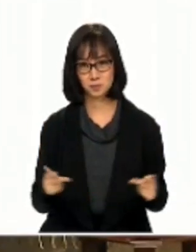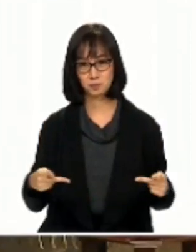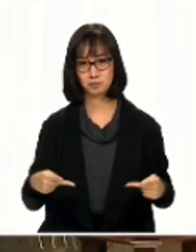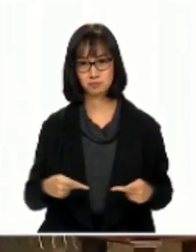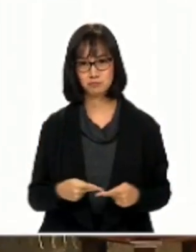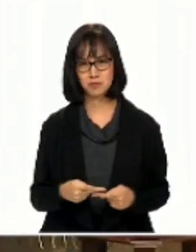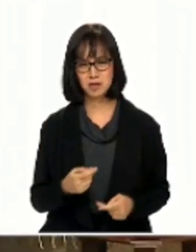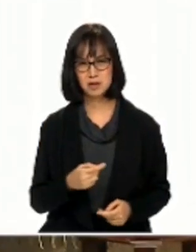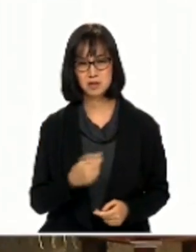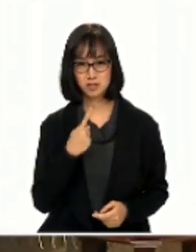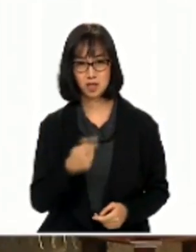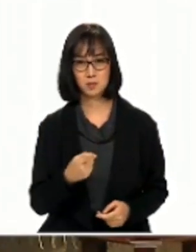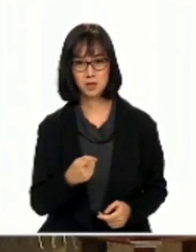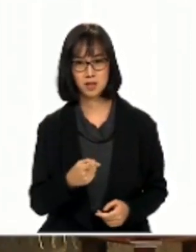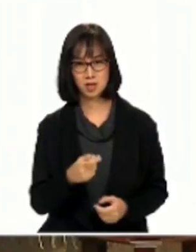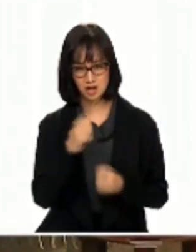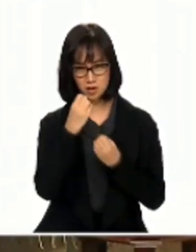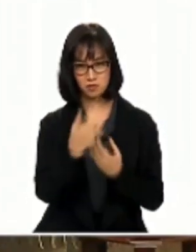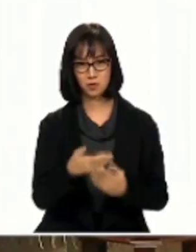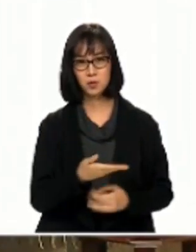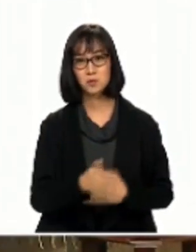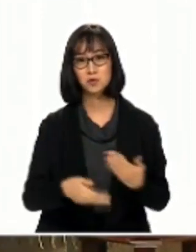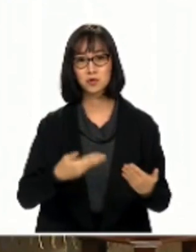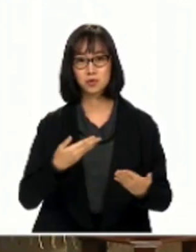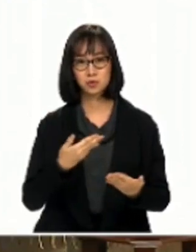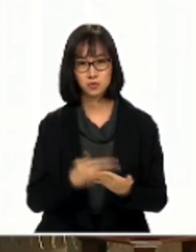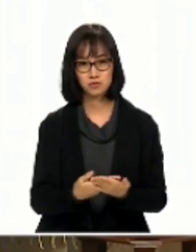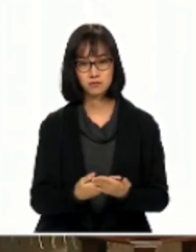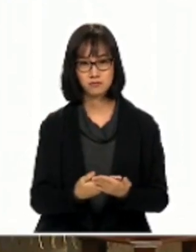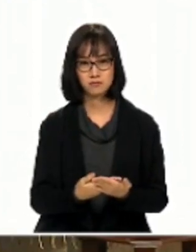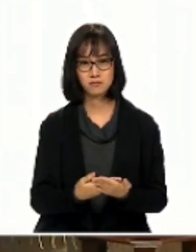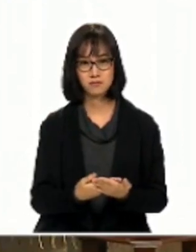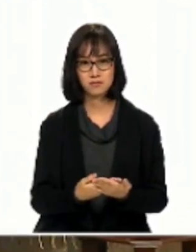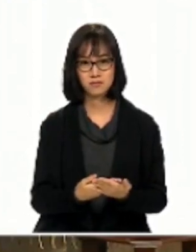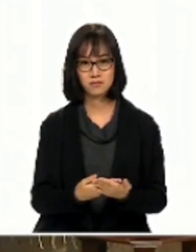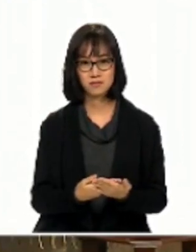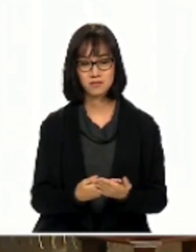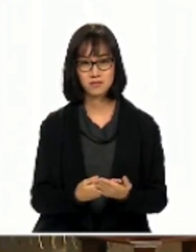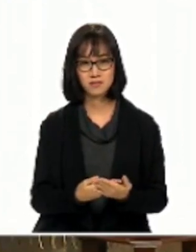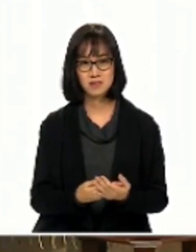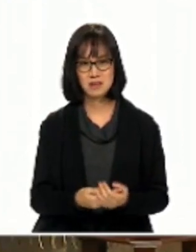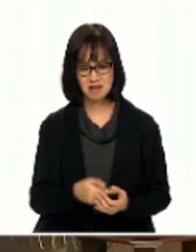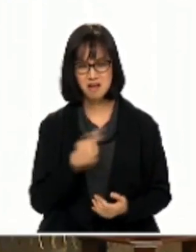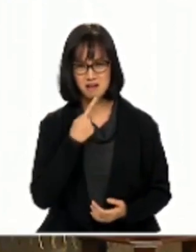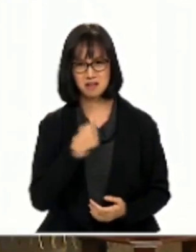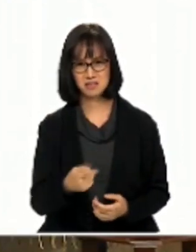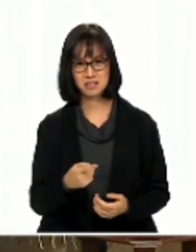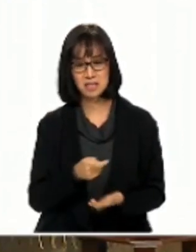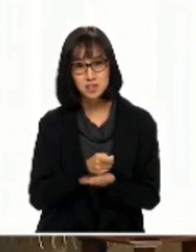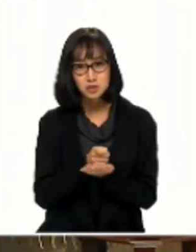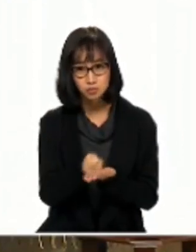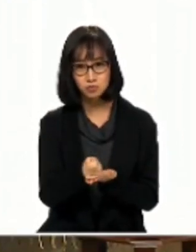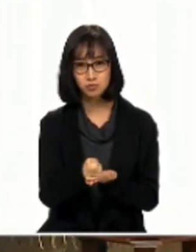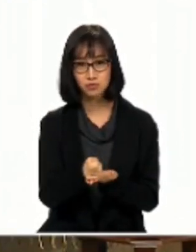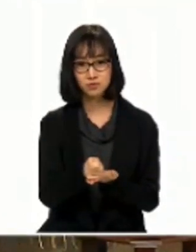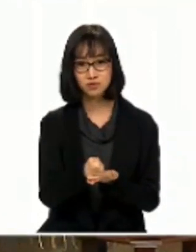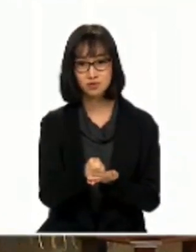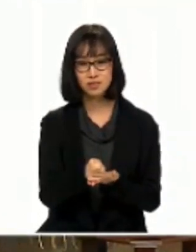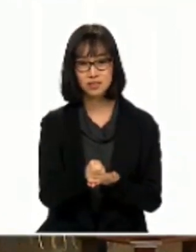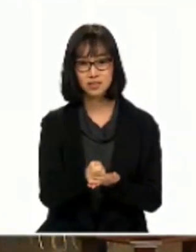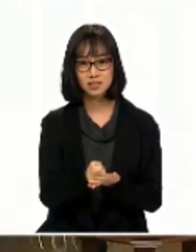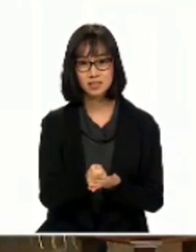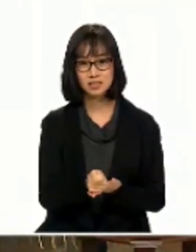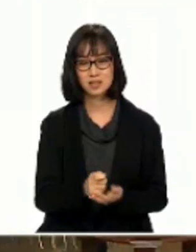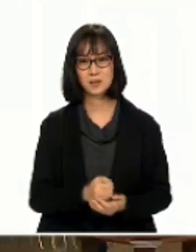sa lahat, kaliya, wala, wala, you have nothing, just say the truth. Sabi ko, pagkatapos